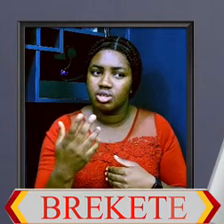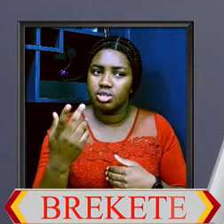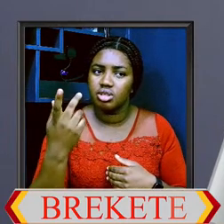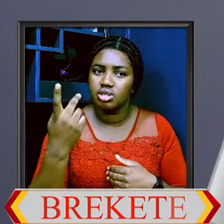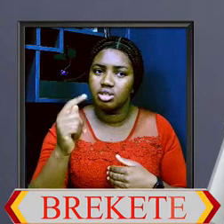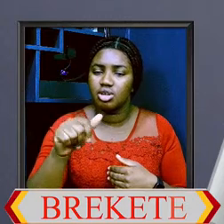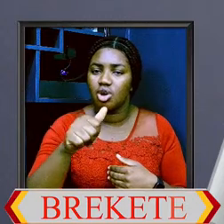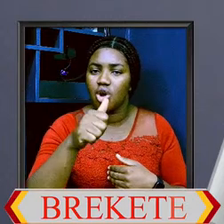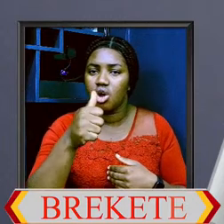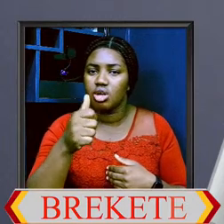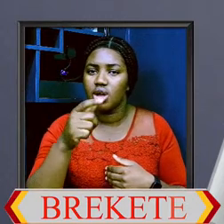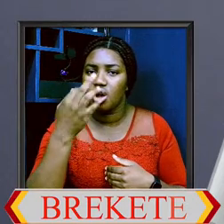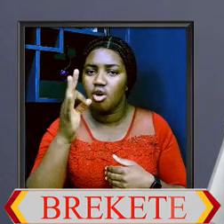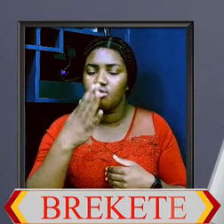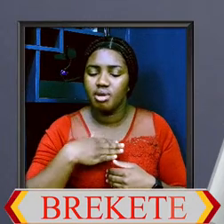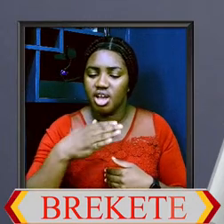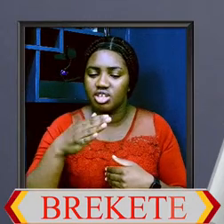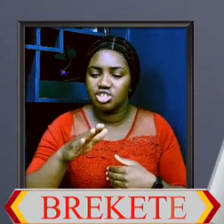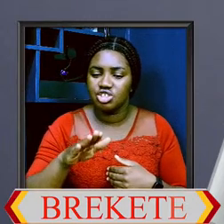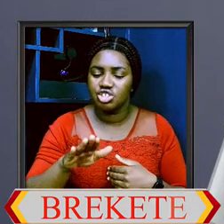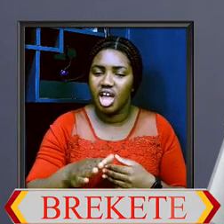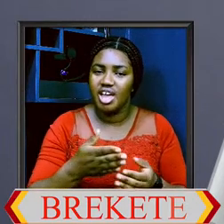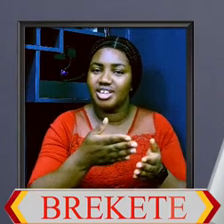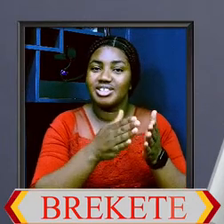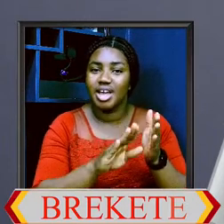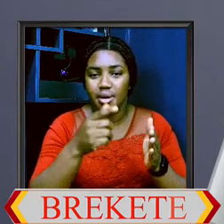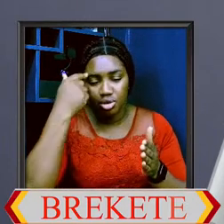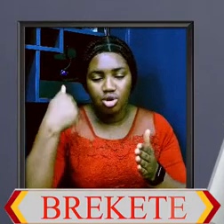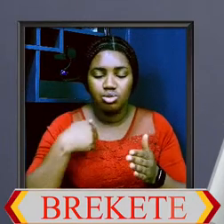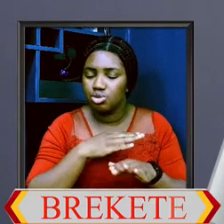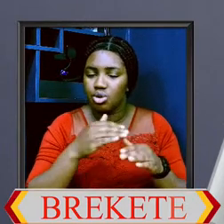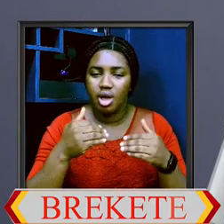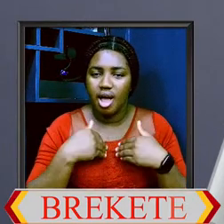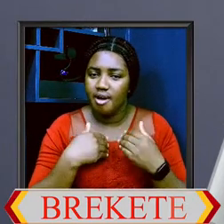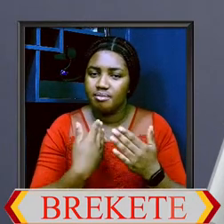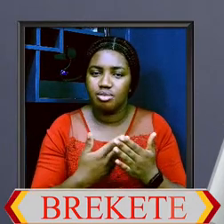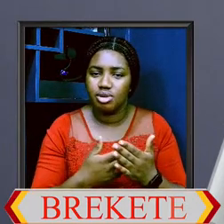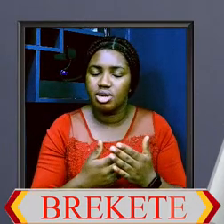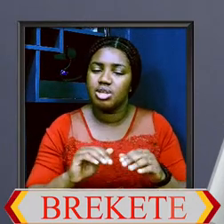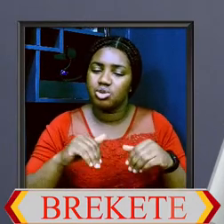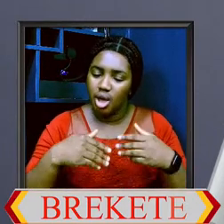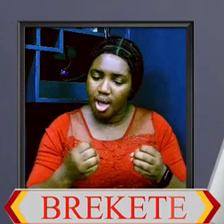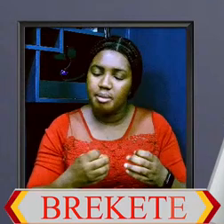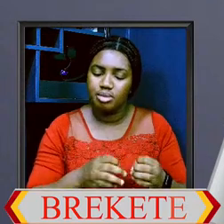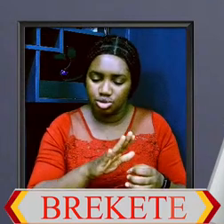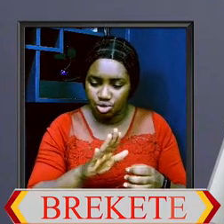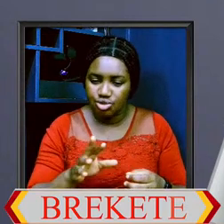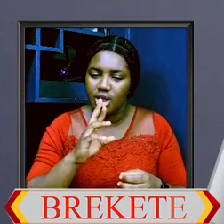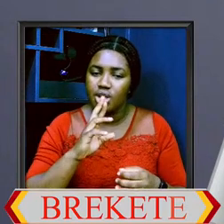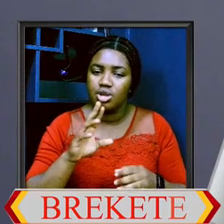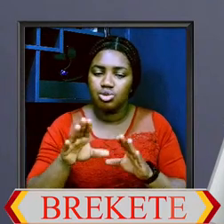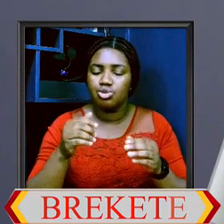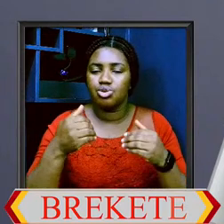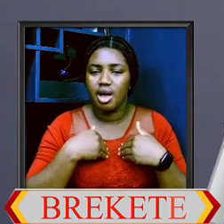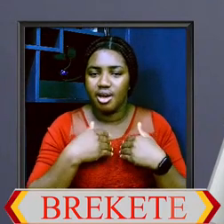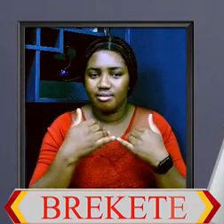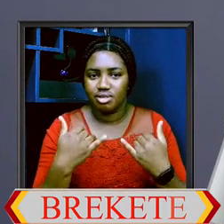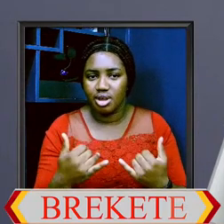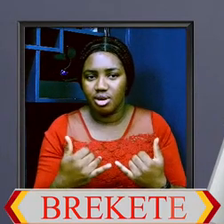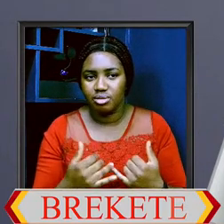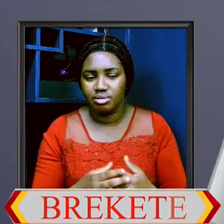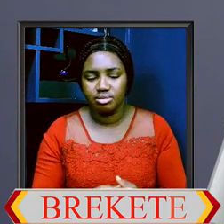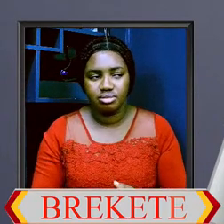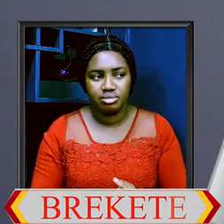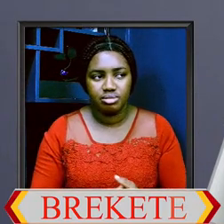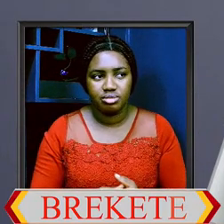get last de of of money so how many when I get now